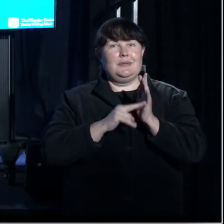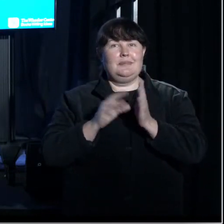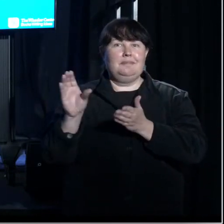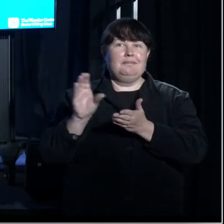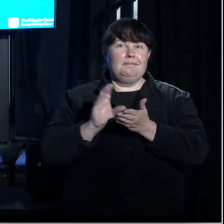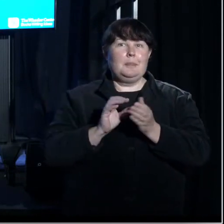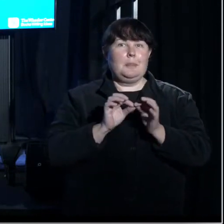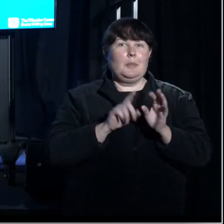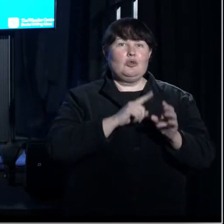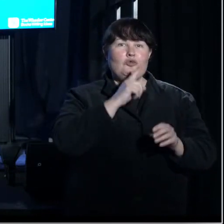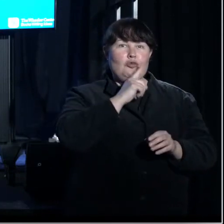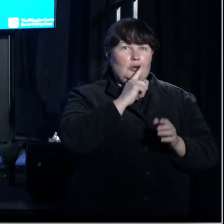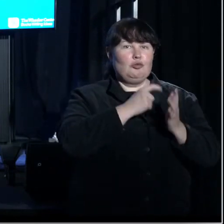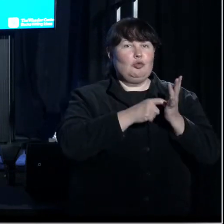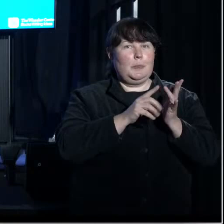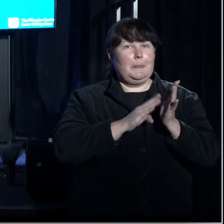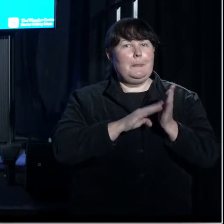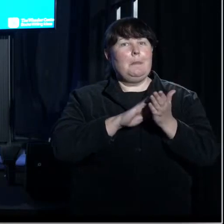Object.